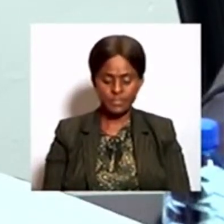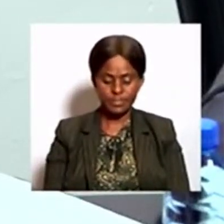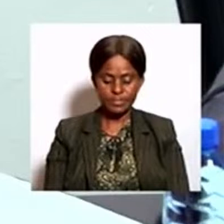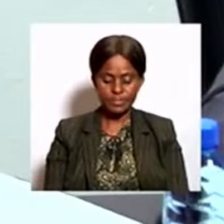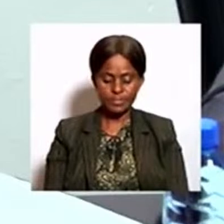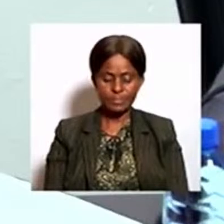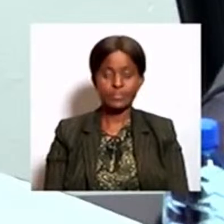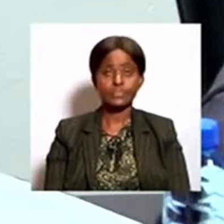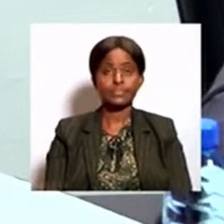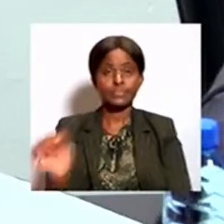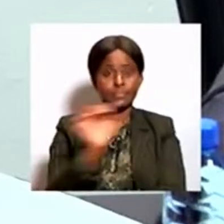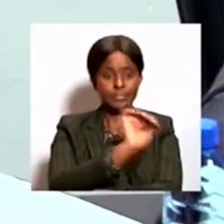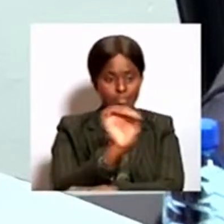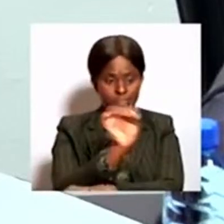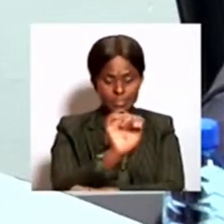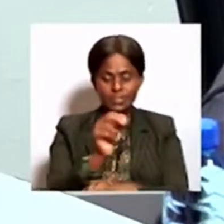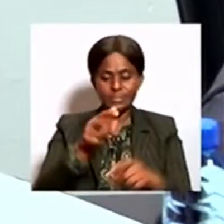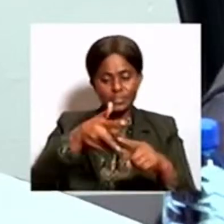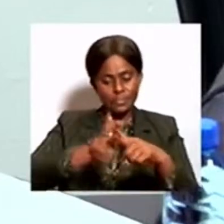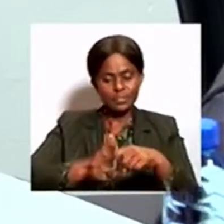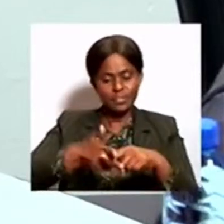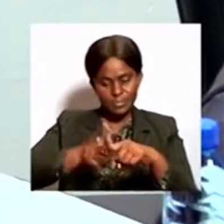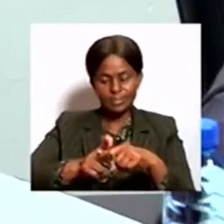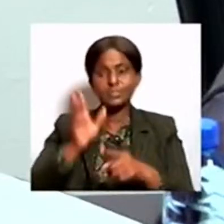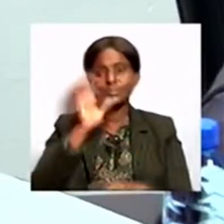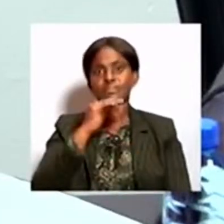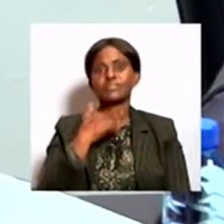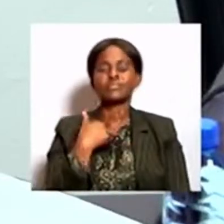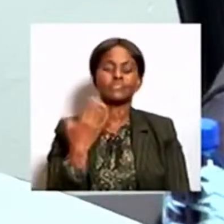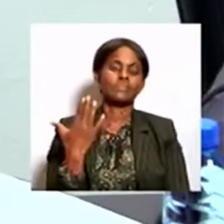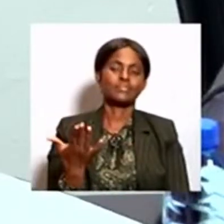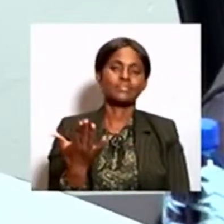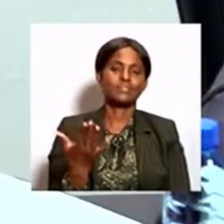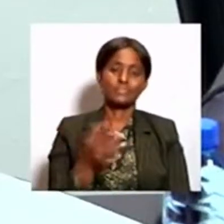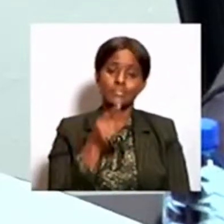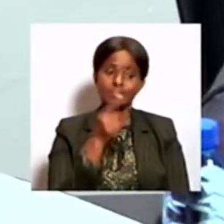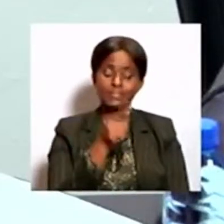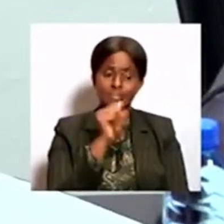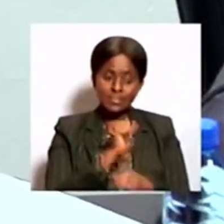The vehicle was repaired and it was